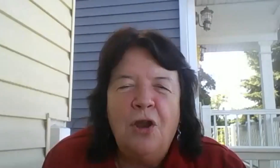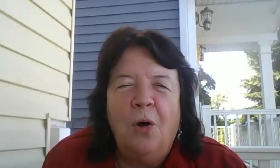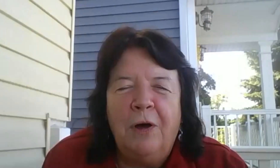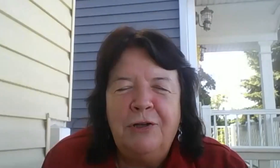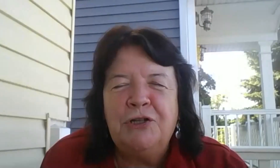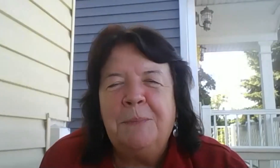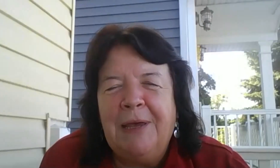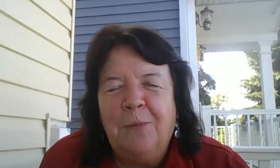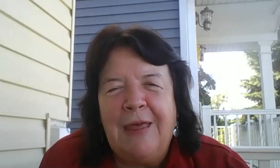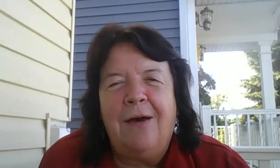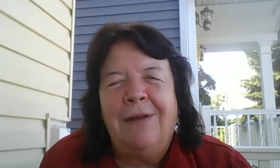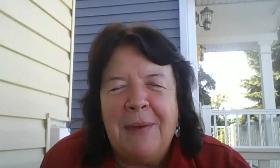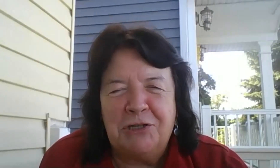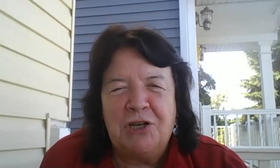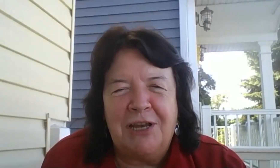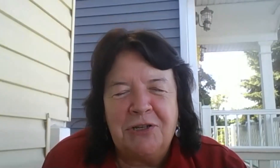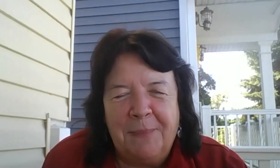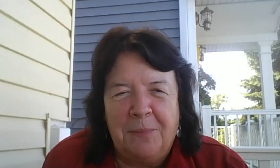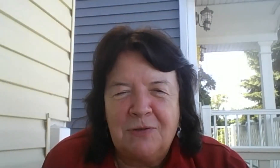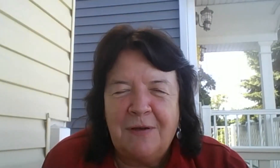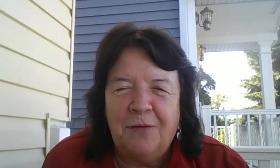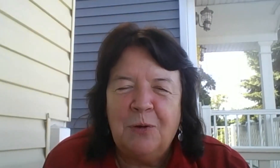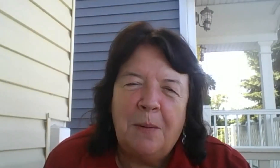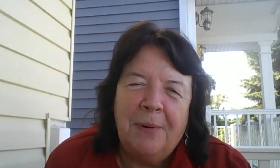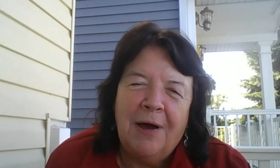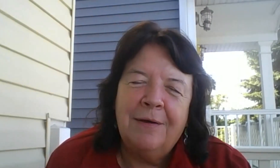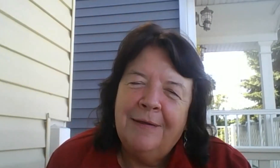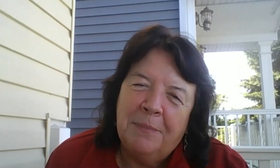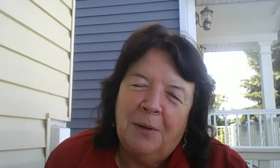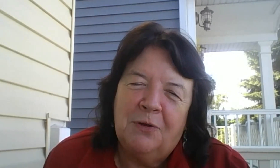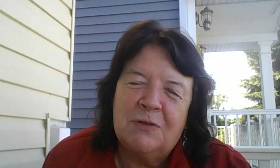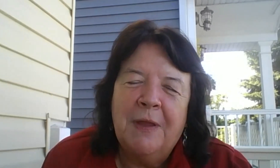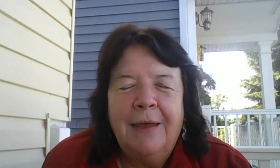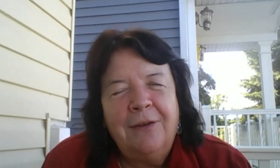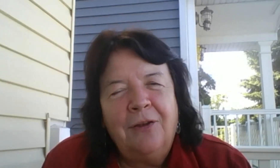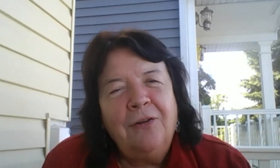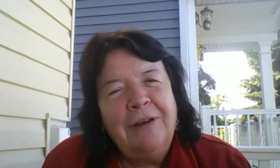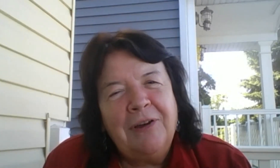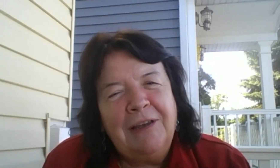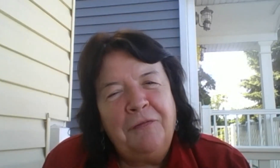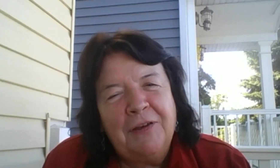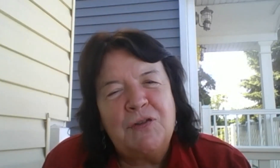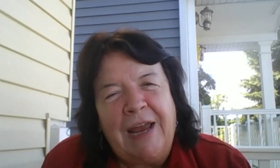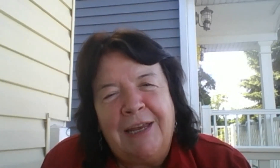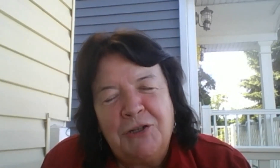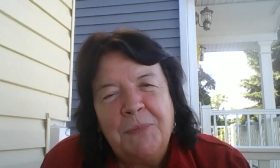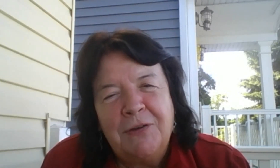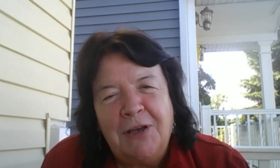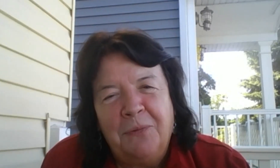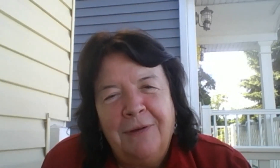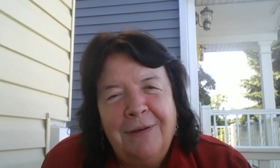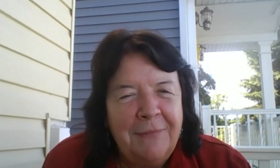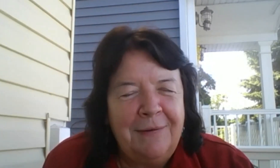No one should be without imagination bubbles. If you don't buy the bubbles, you're going to really feel strange.